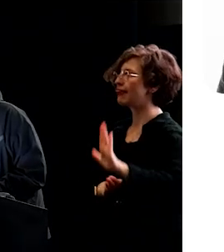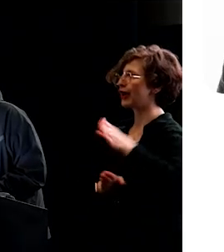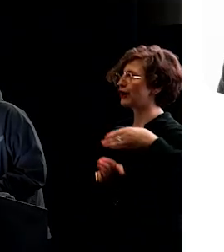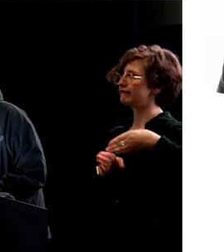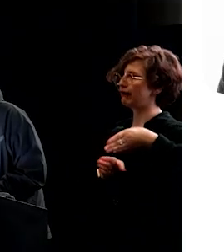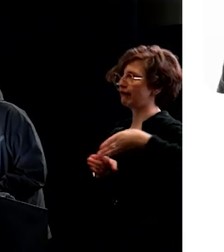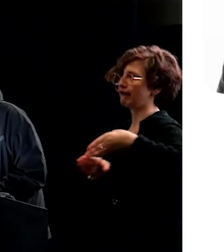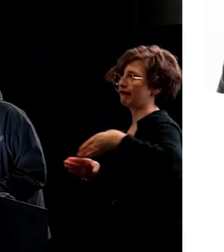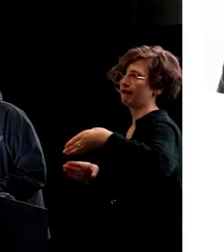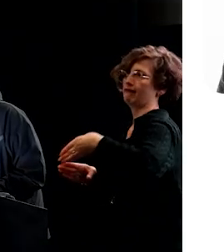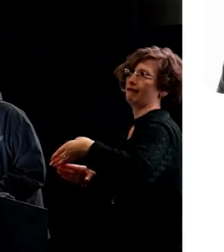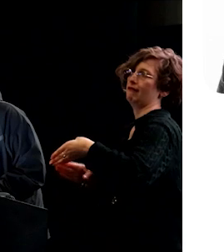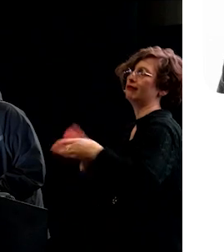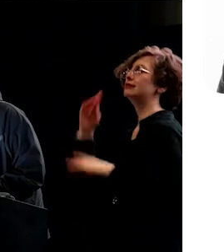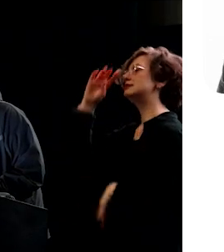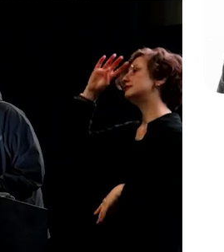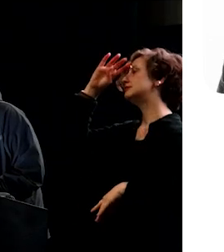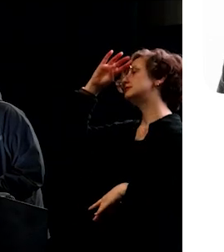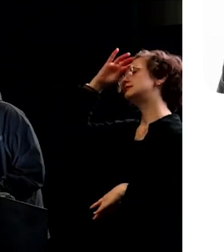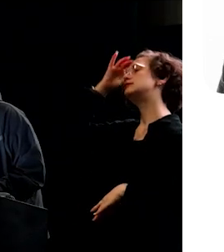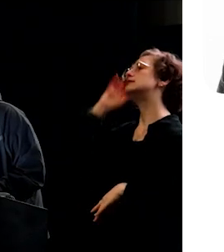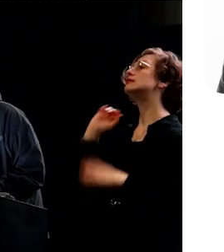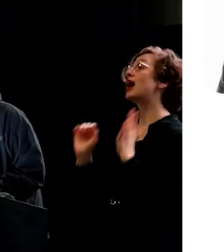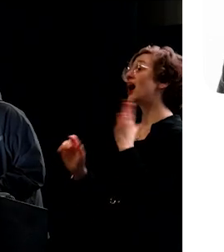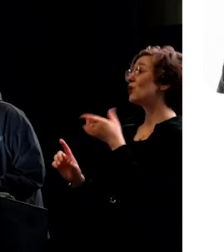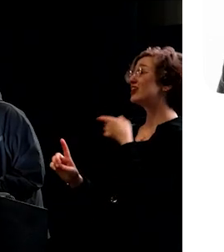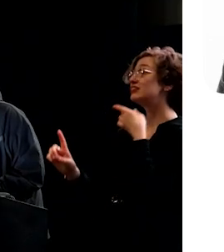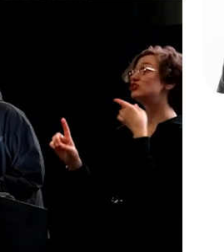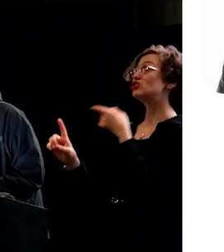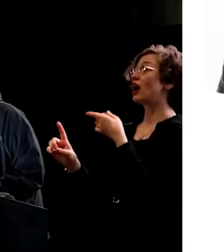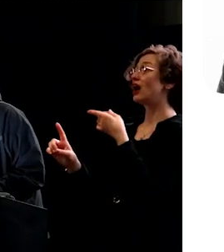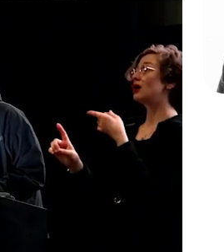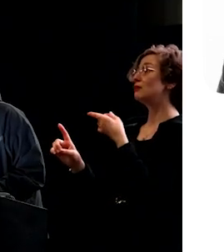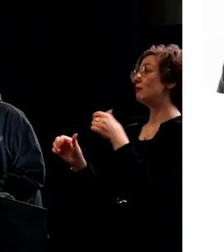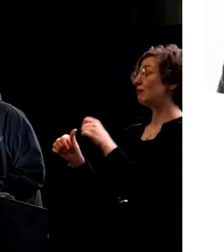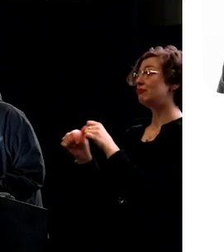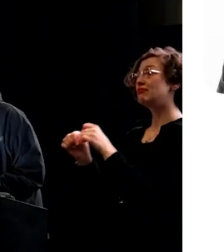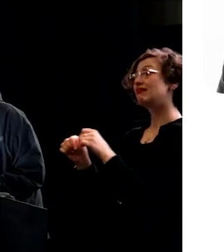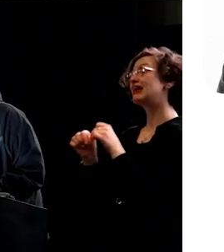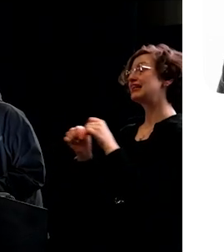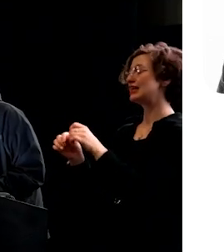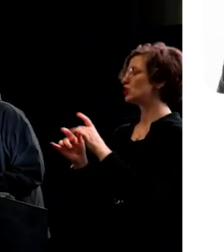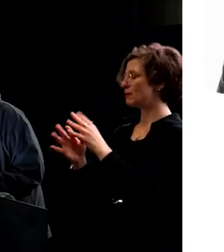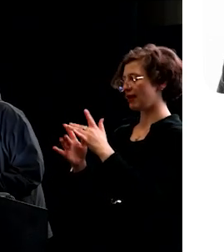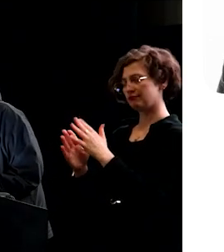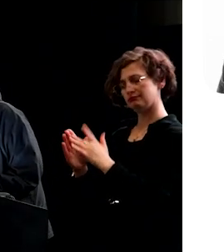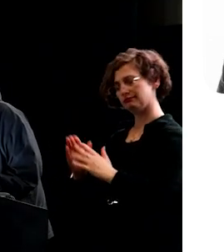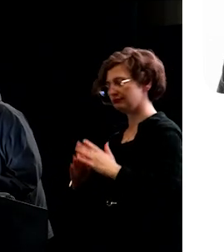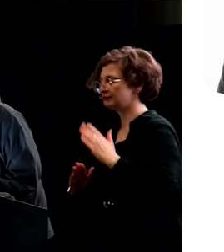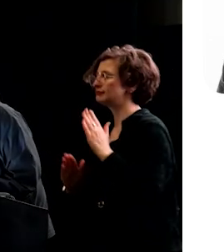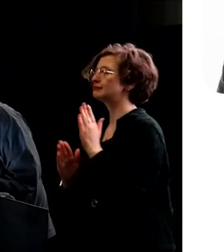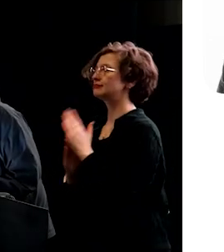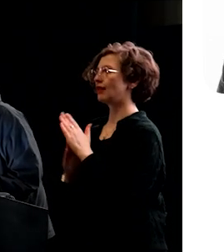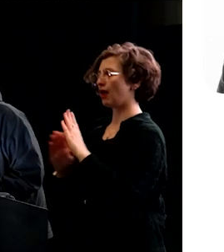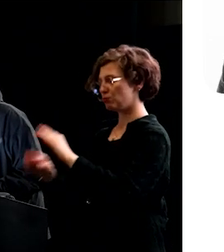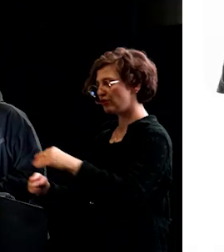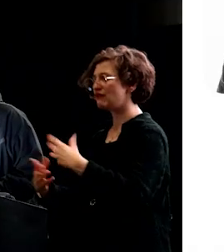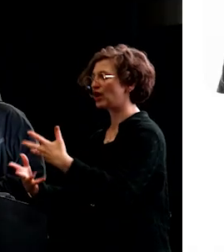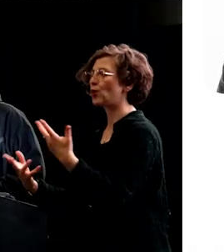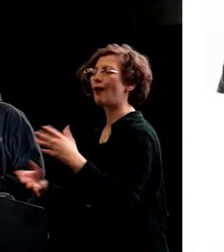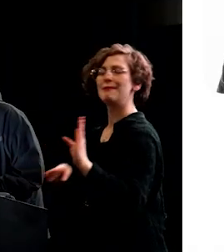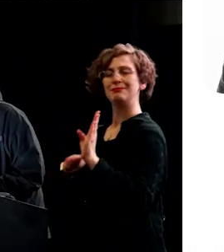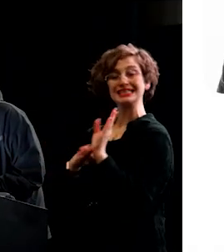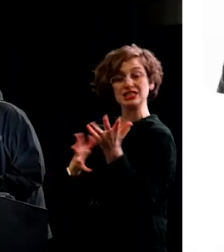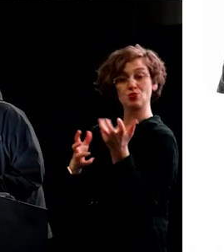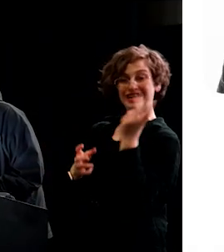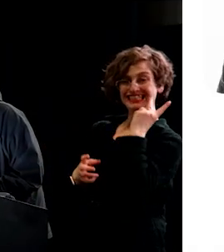our job in this program is to stay at the forefront of what companies and agencies are looking for. We're constantly asking